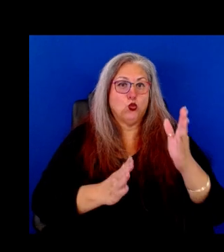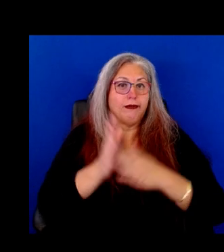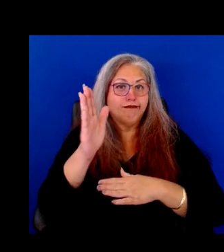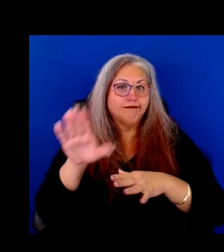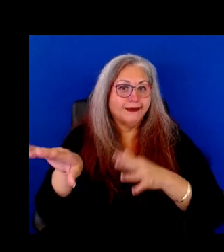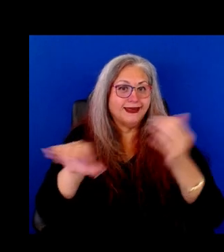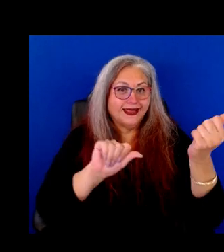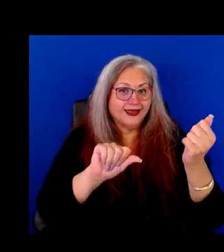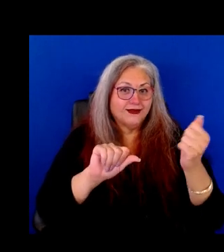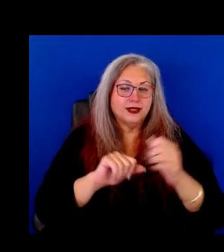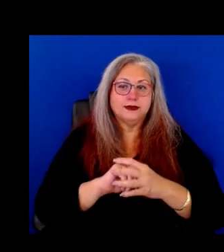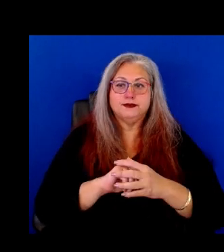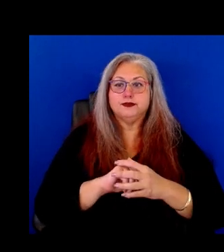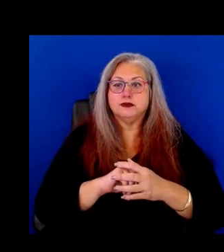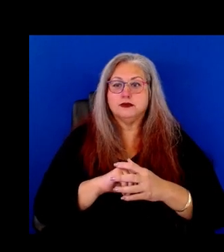for